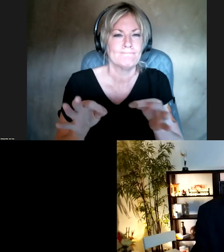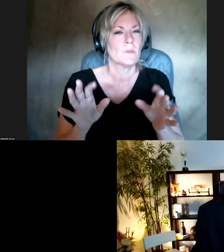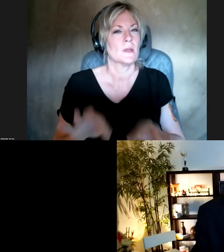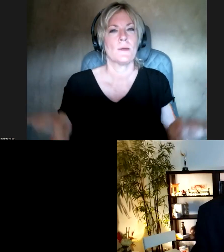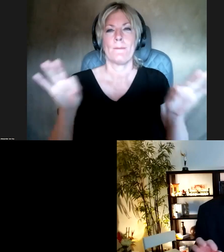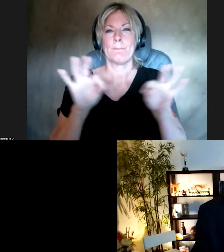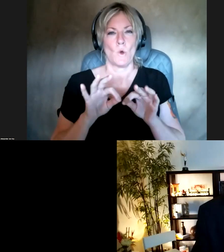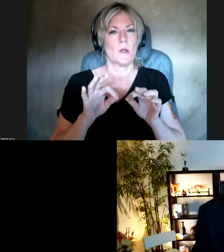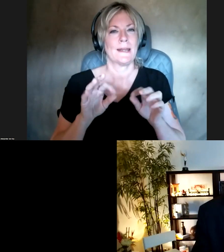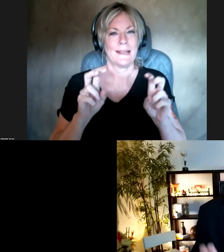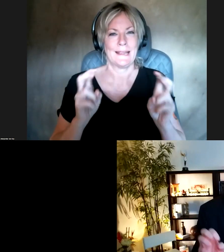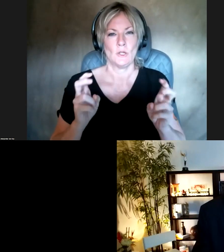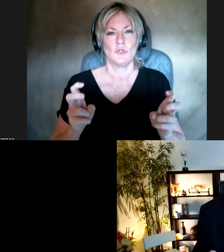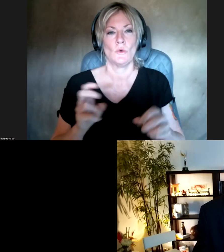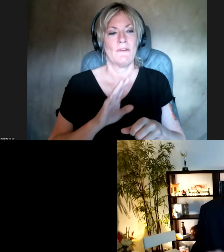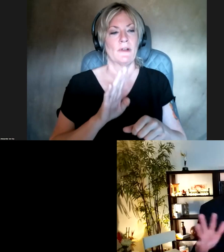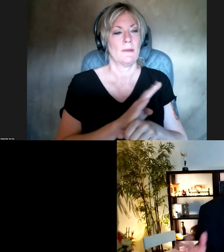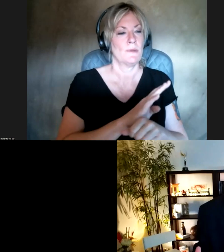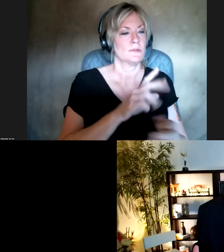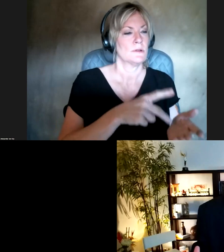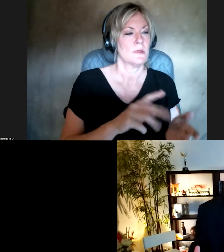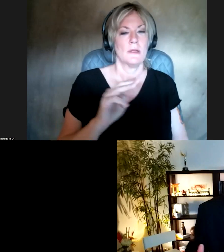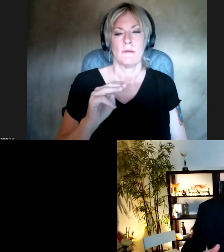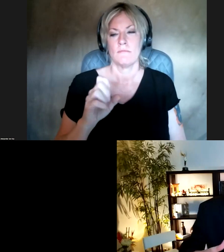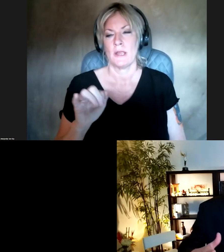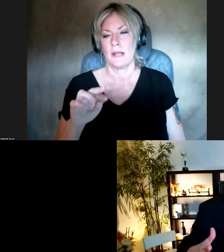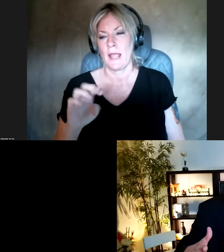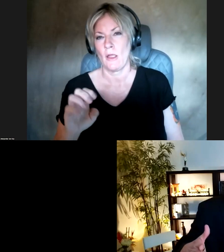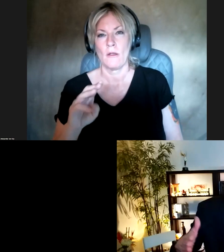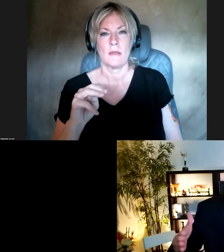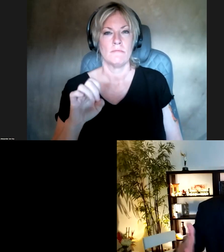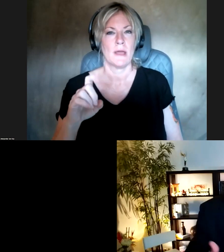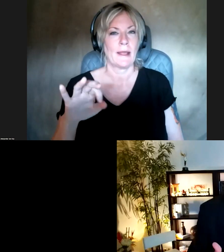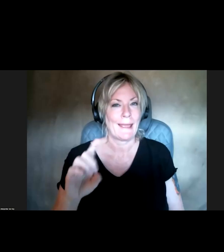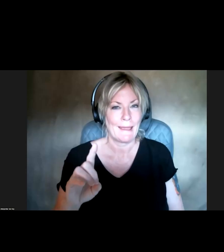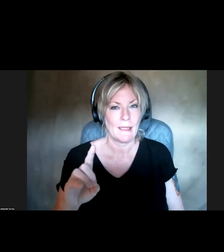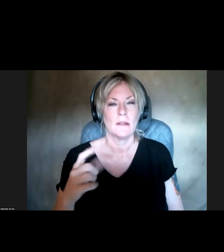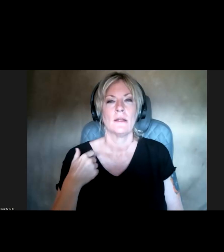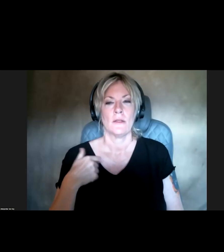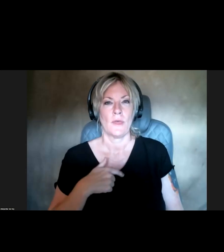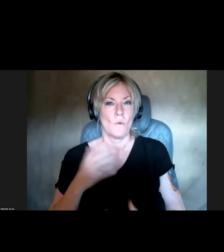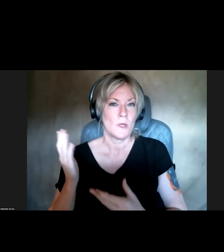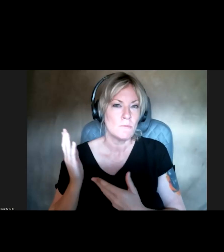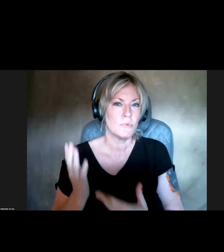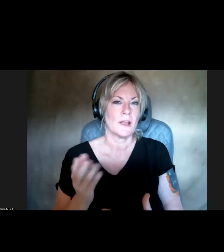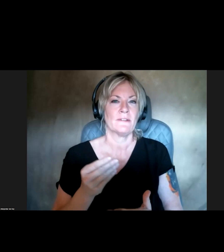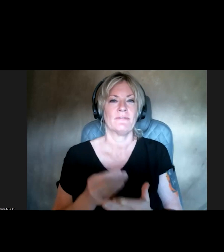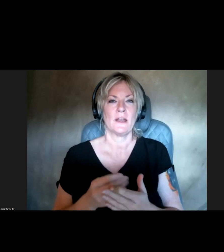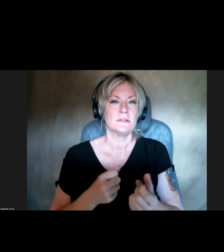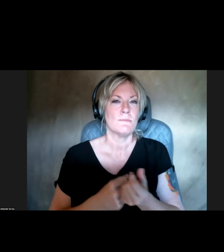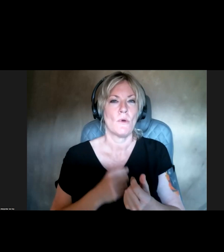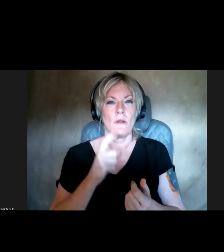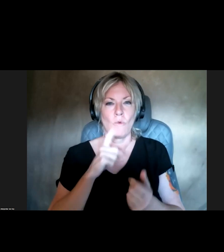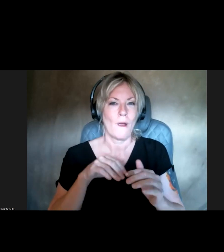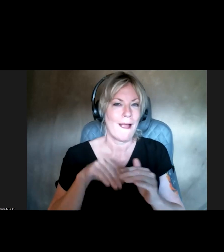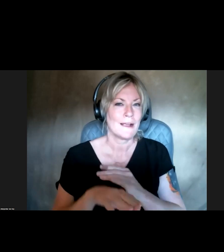important issue of commercial payers, Medicare and Medicaid, that we bring the funding and supports for access to